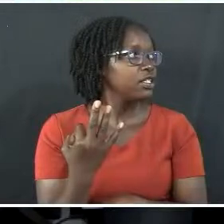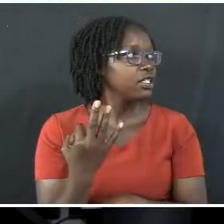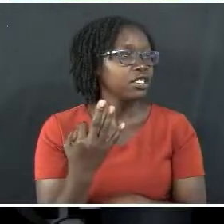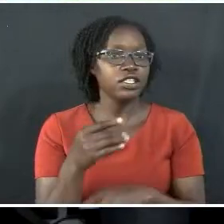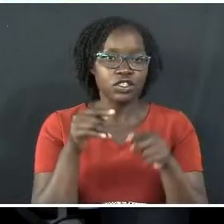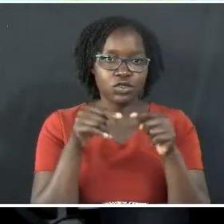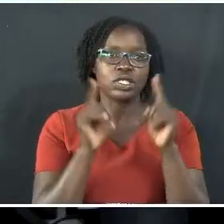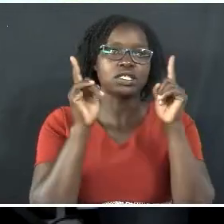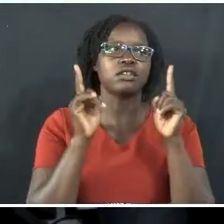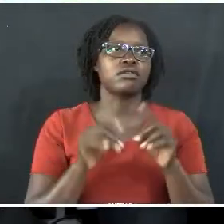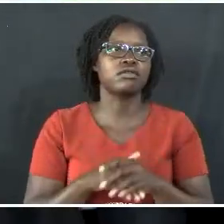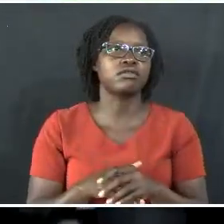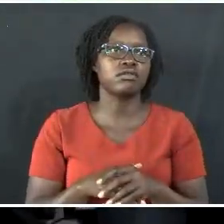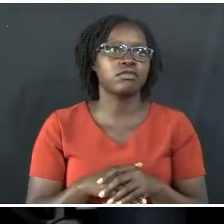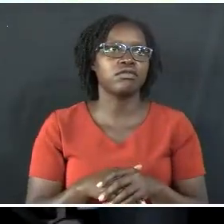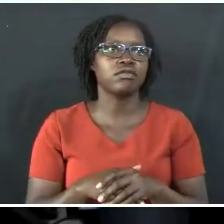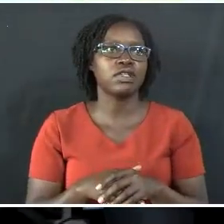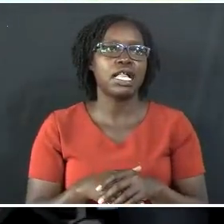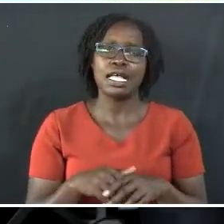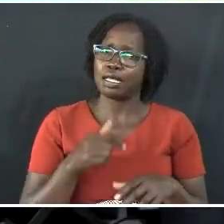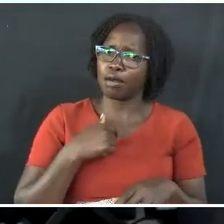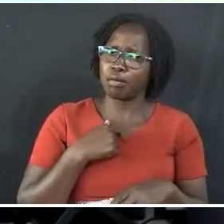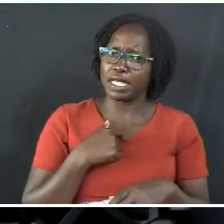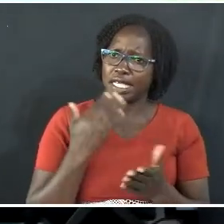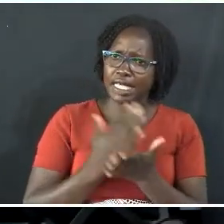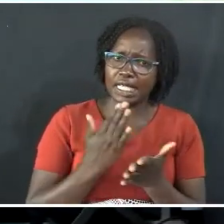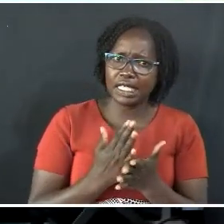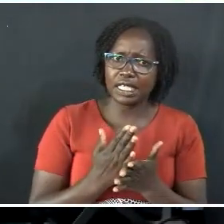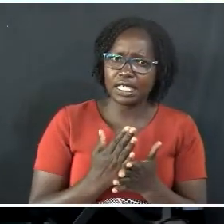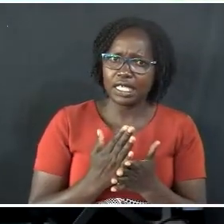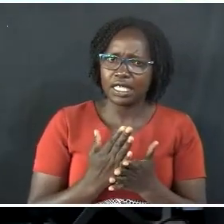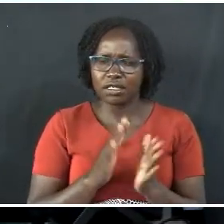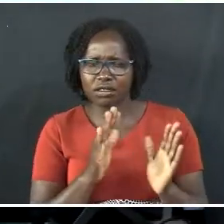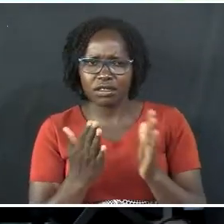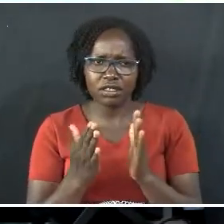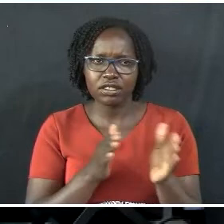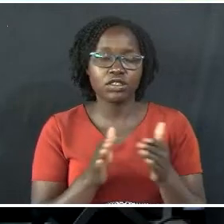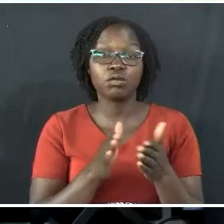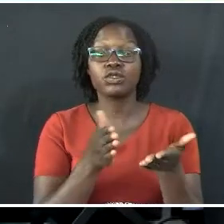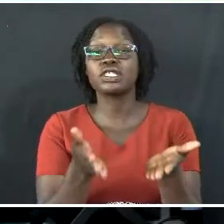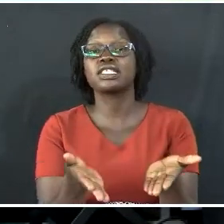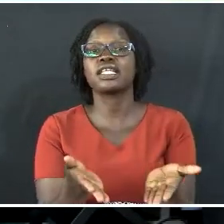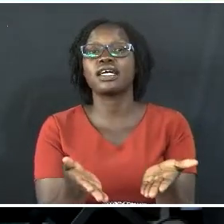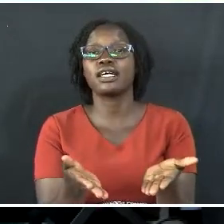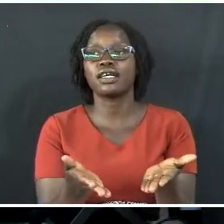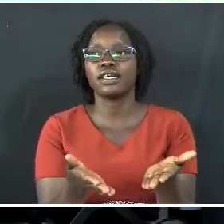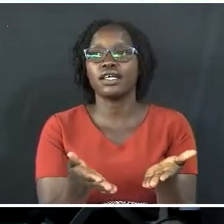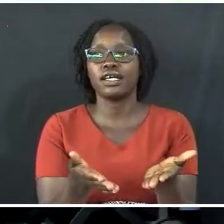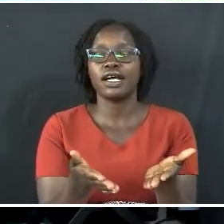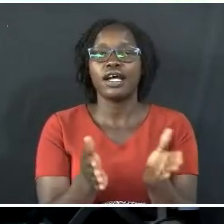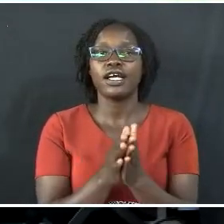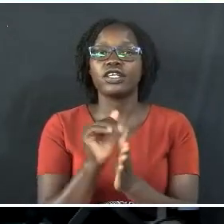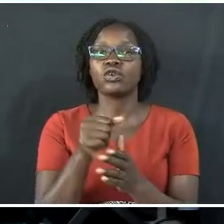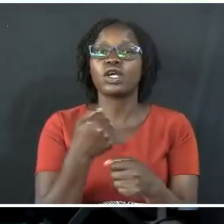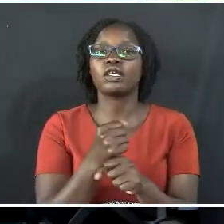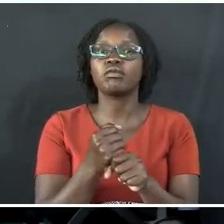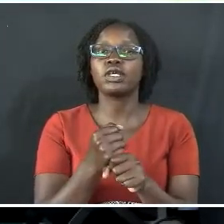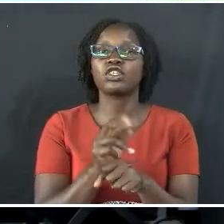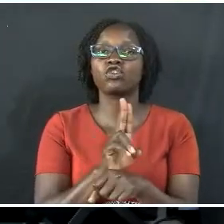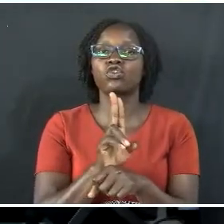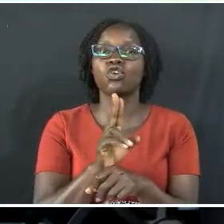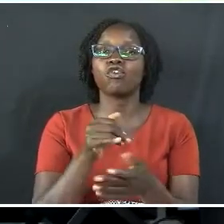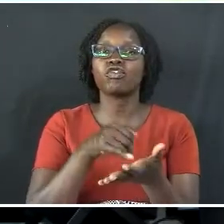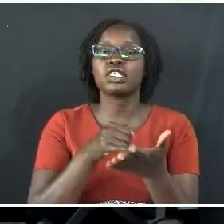is yourself. Am I the one? The opportunity is there. And you can make use of it